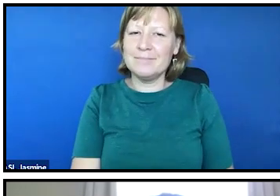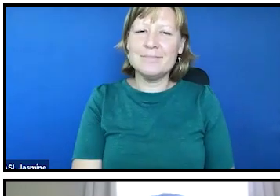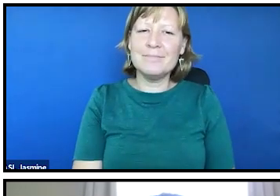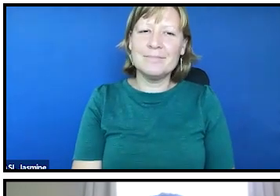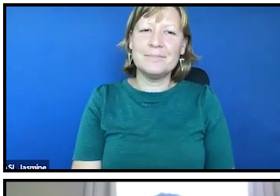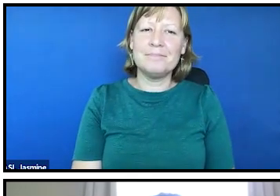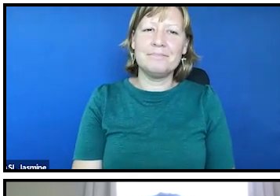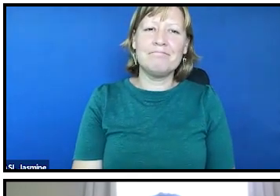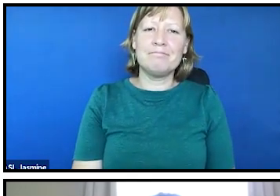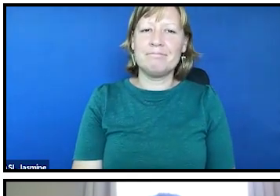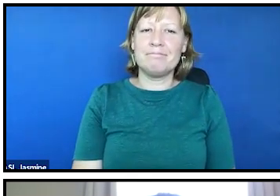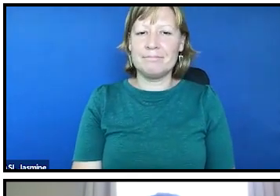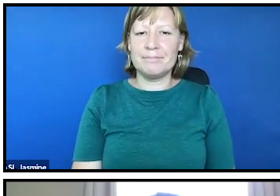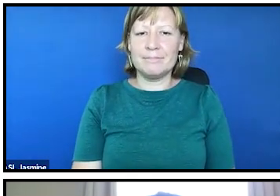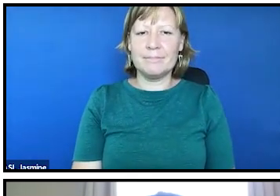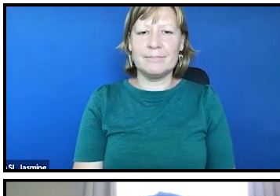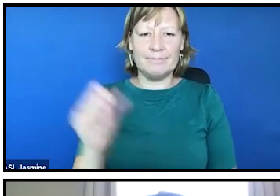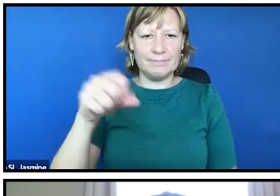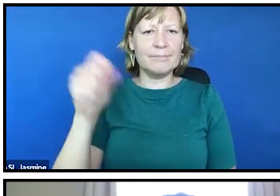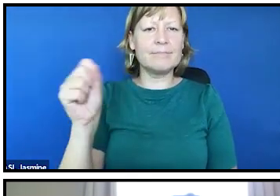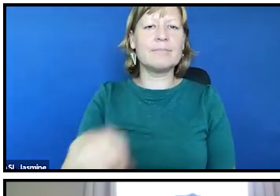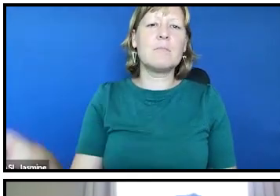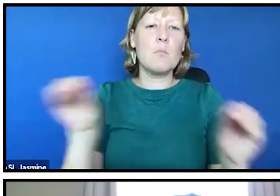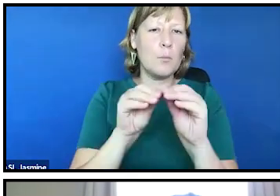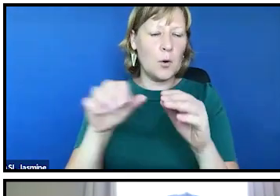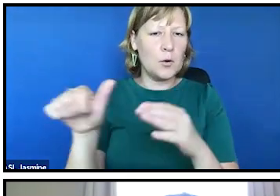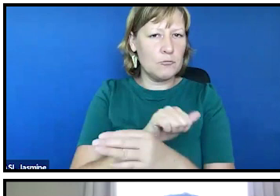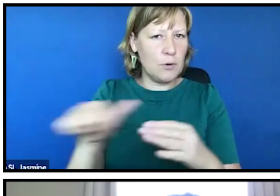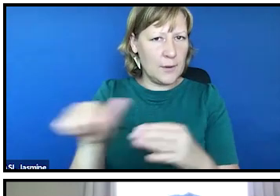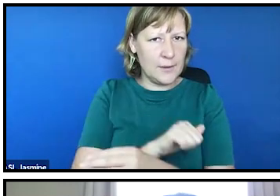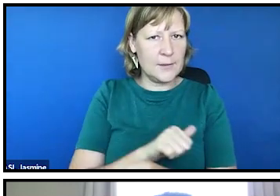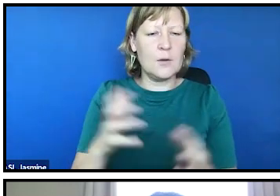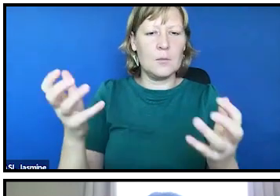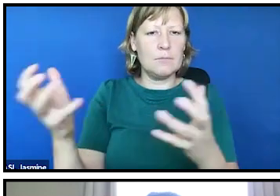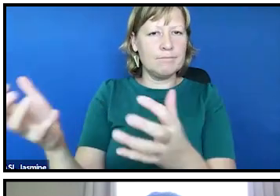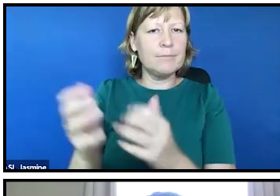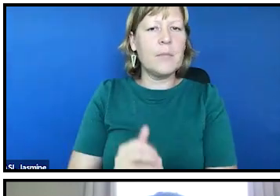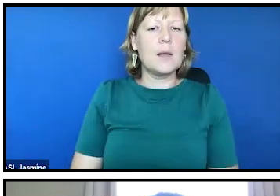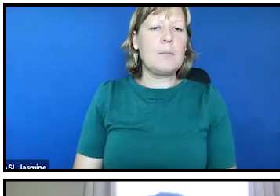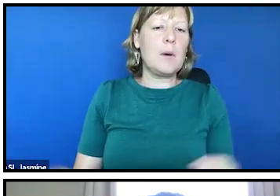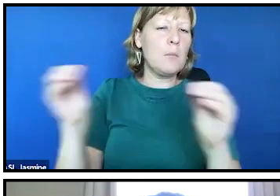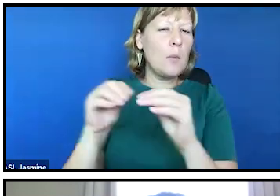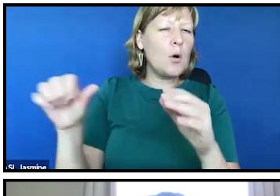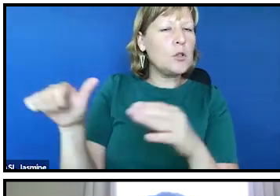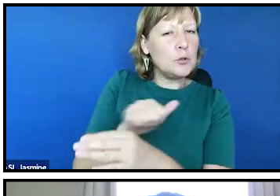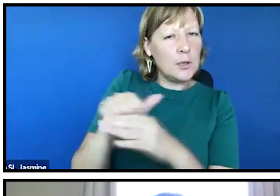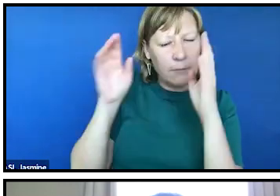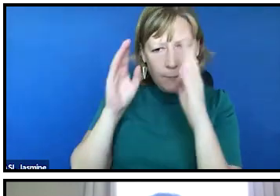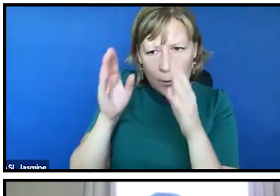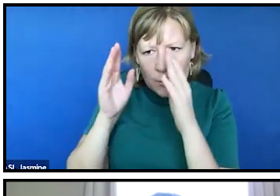Good. Yeah. Yes, we want to do more trainings, but again, we want to do trainings that are geared towards what people really